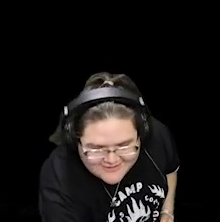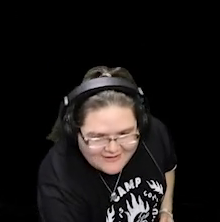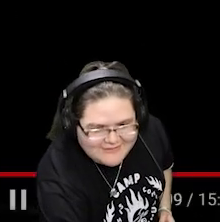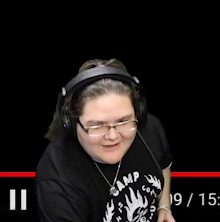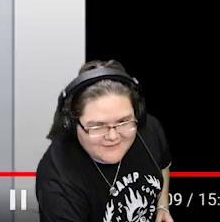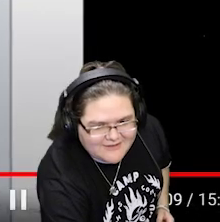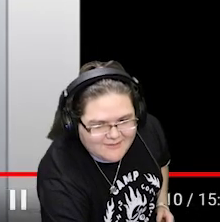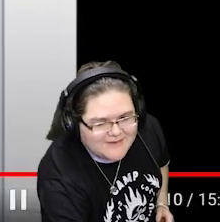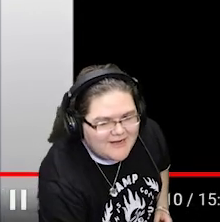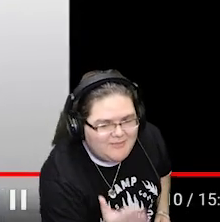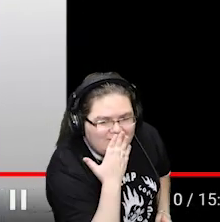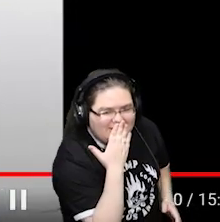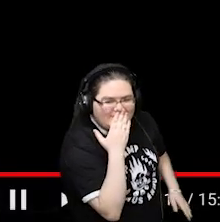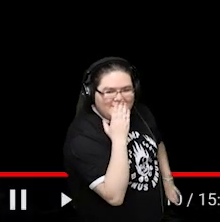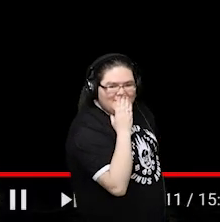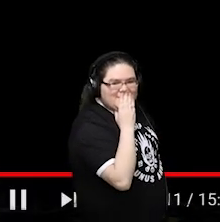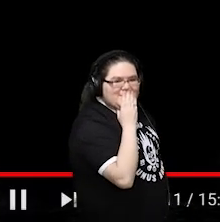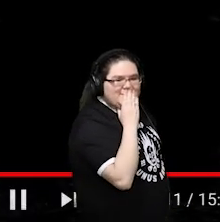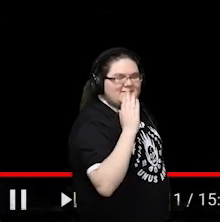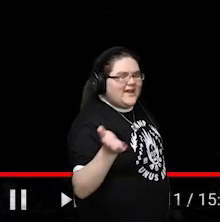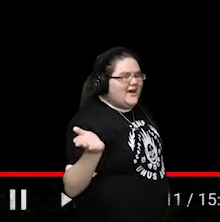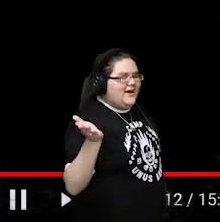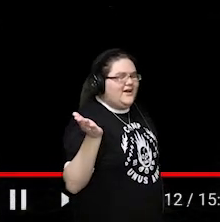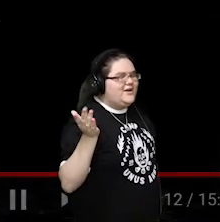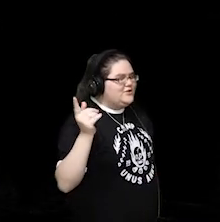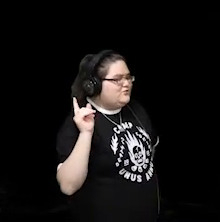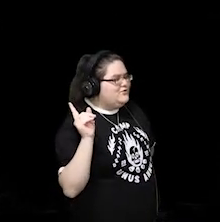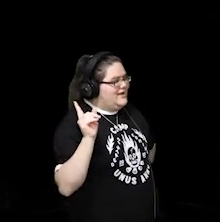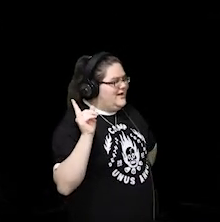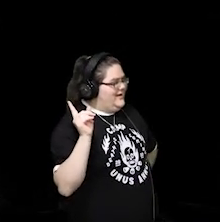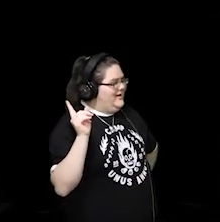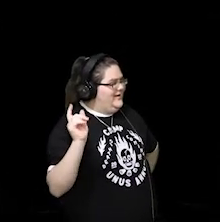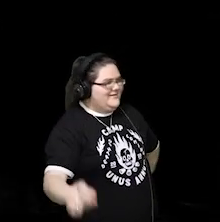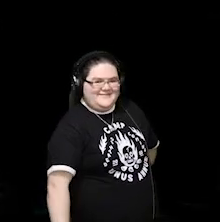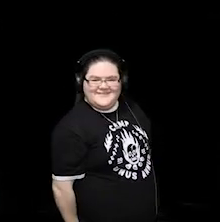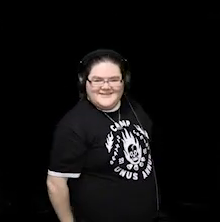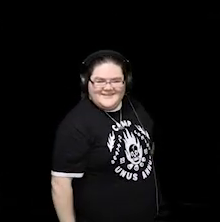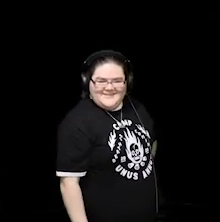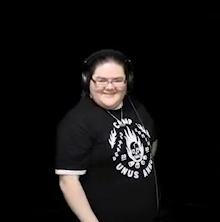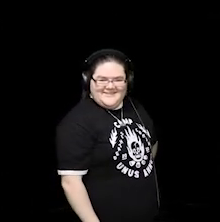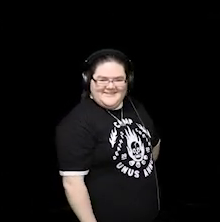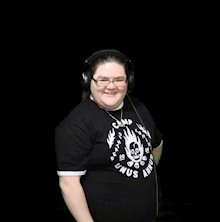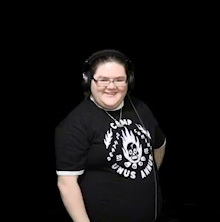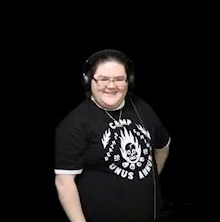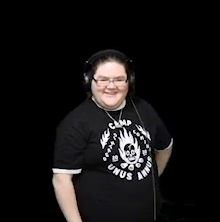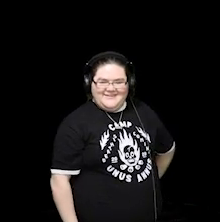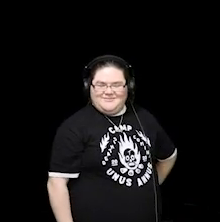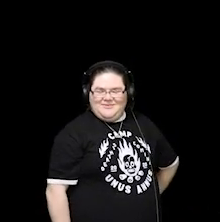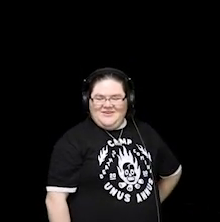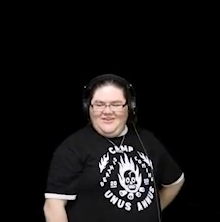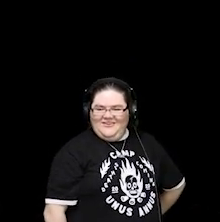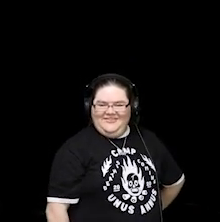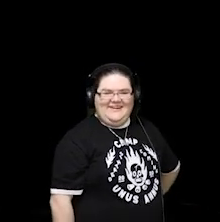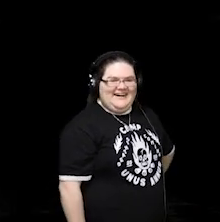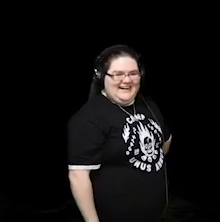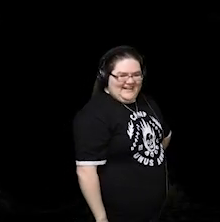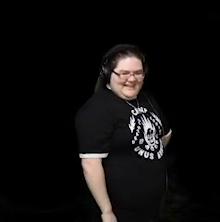Yes. I was interrupting it. I apologize. Really high today. That was actually